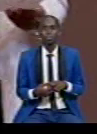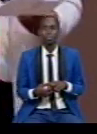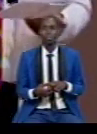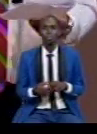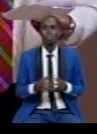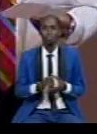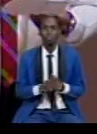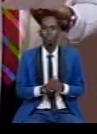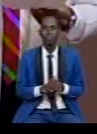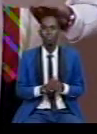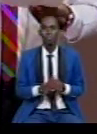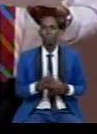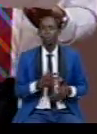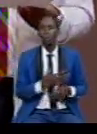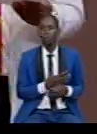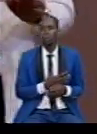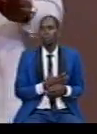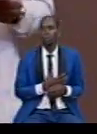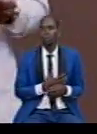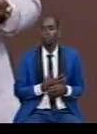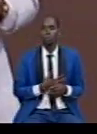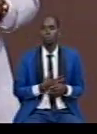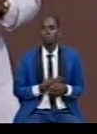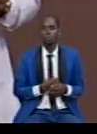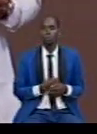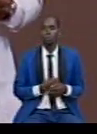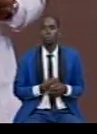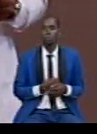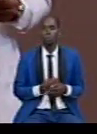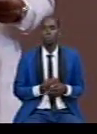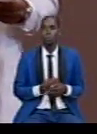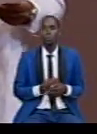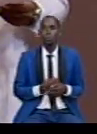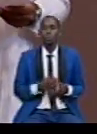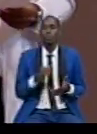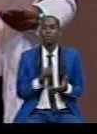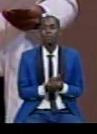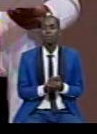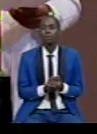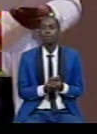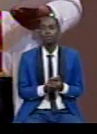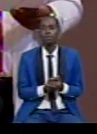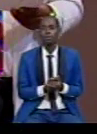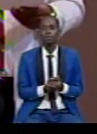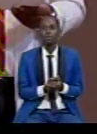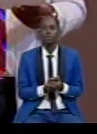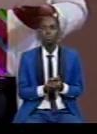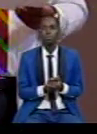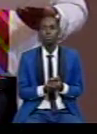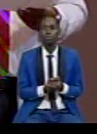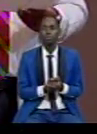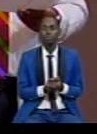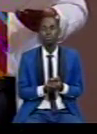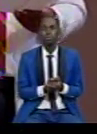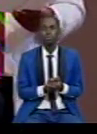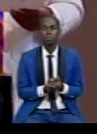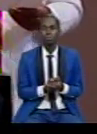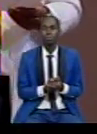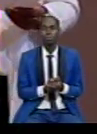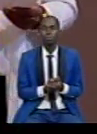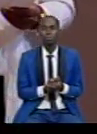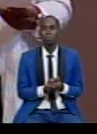demise at 37 weeks as a term. And that brought what we call a stress disorder to her,